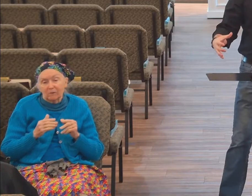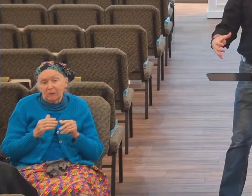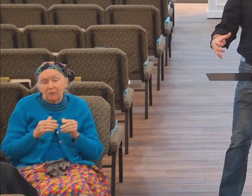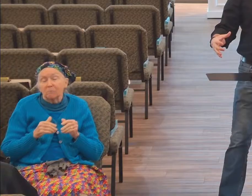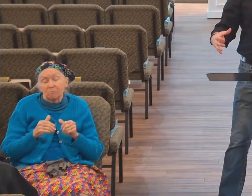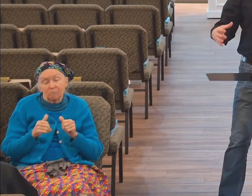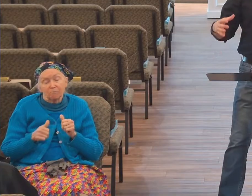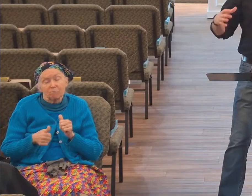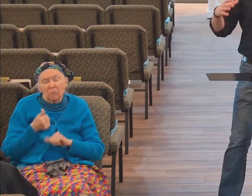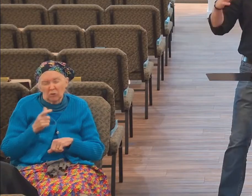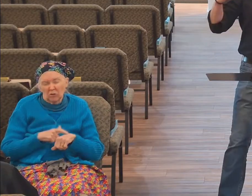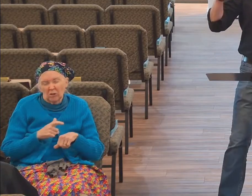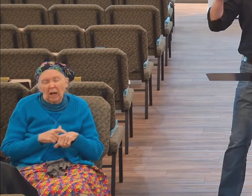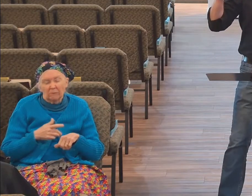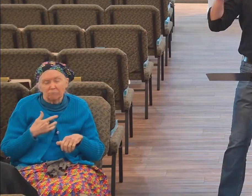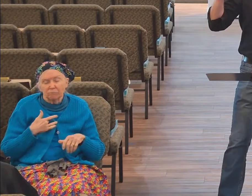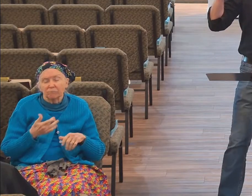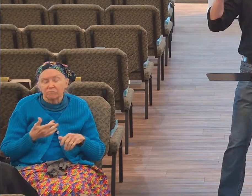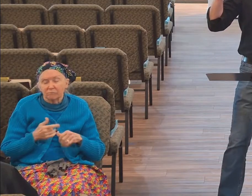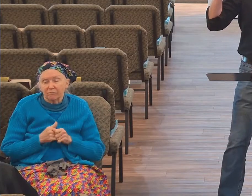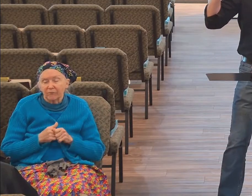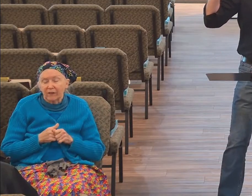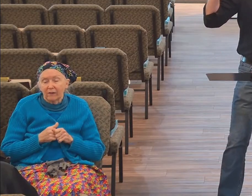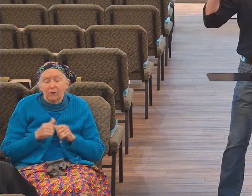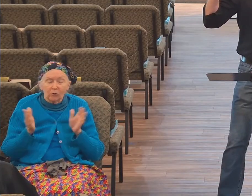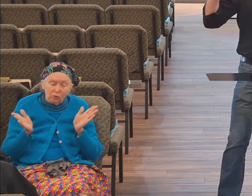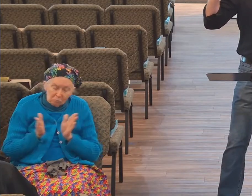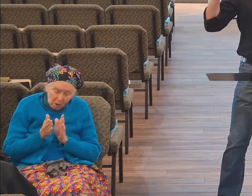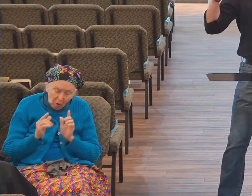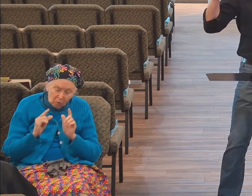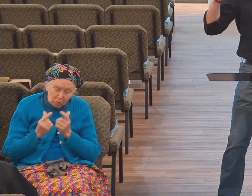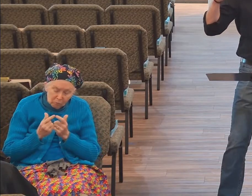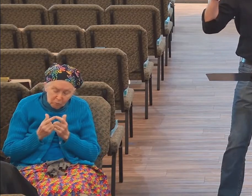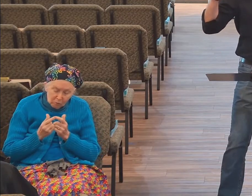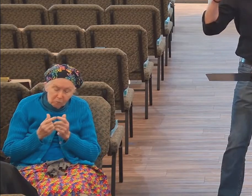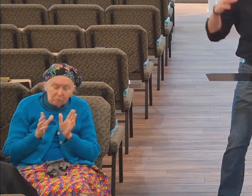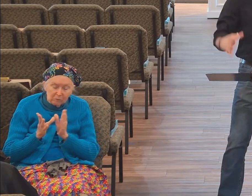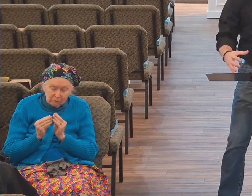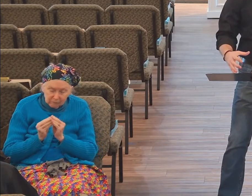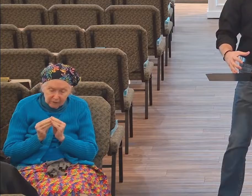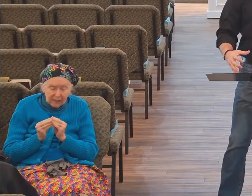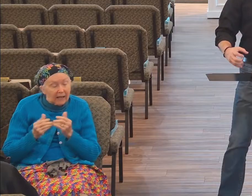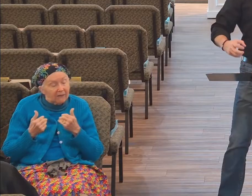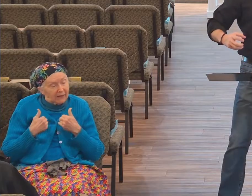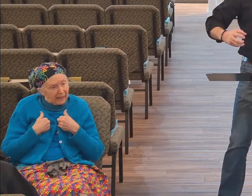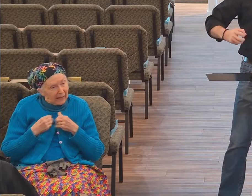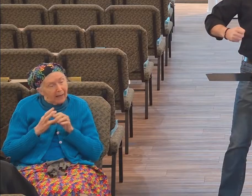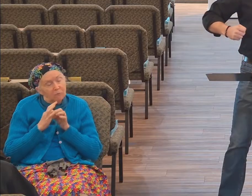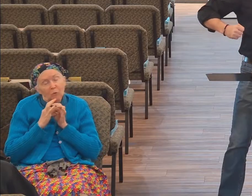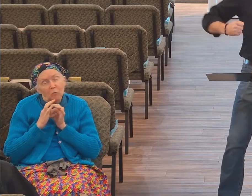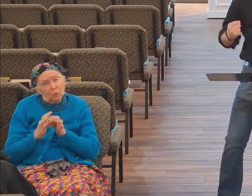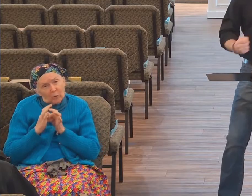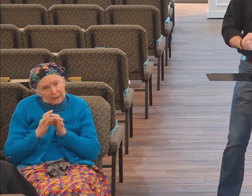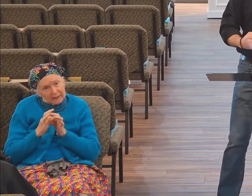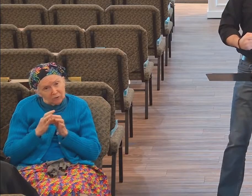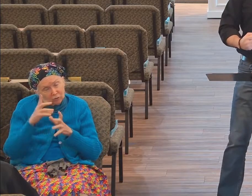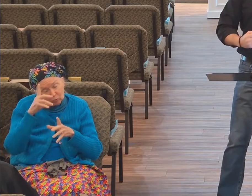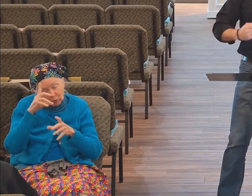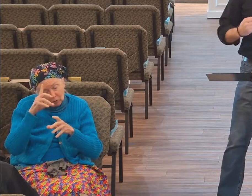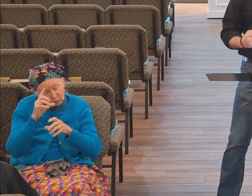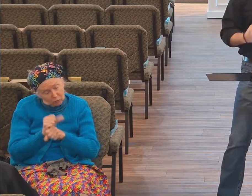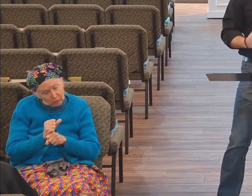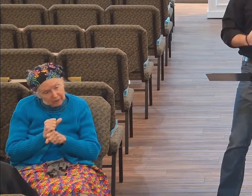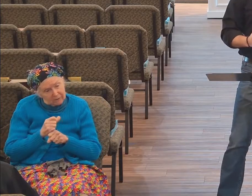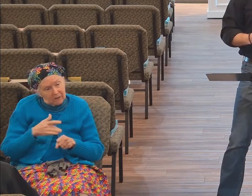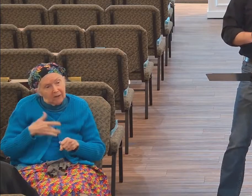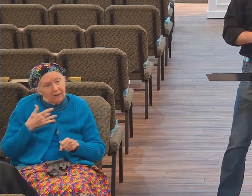settings, okay? There were things like relational trust and this feeling that we were